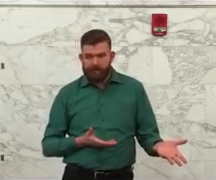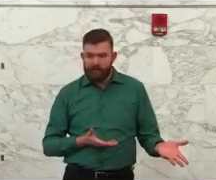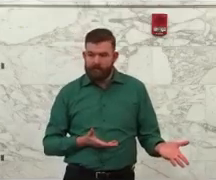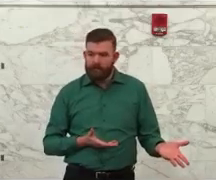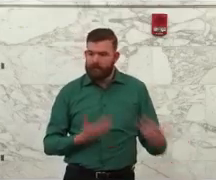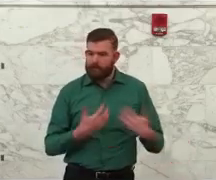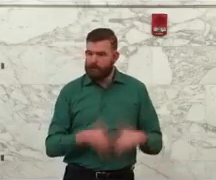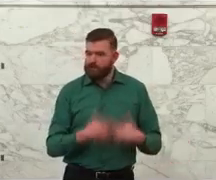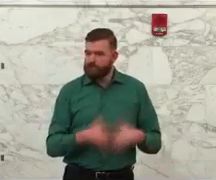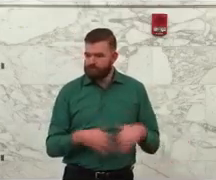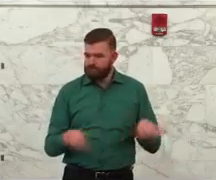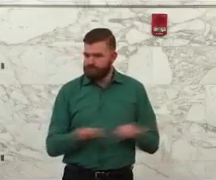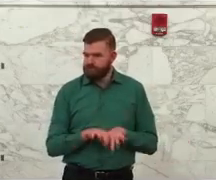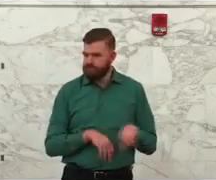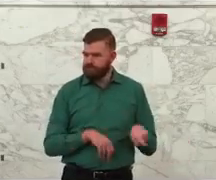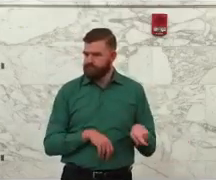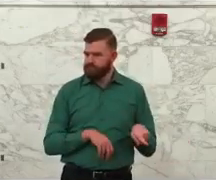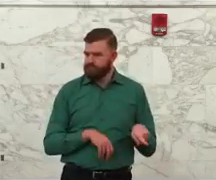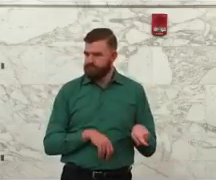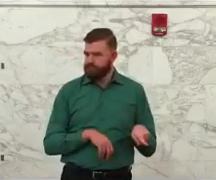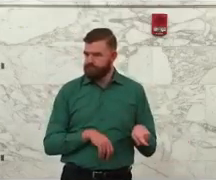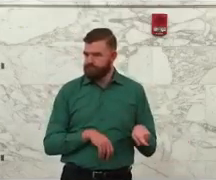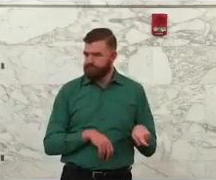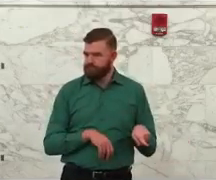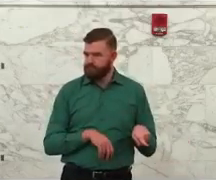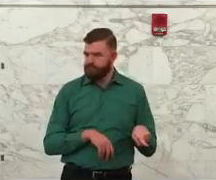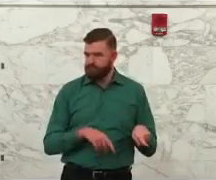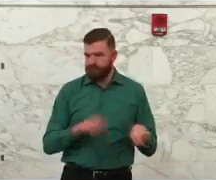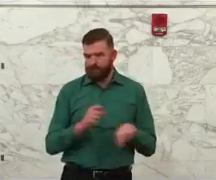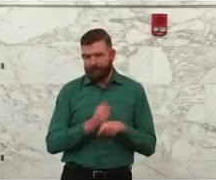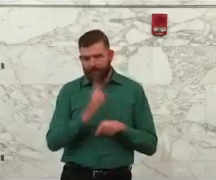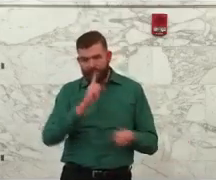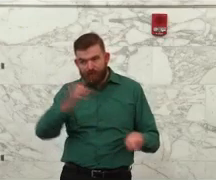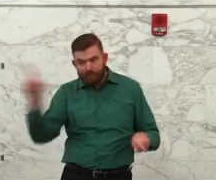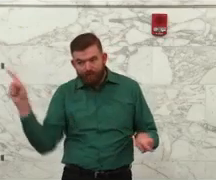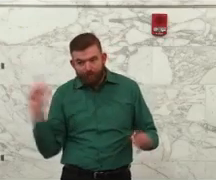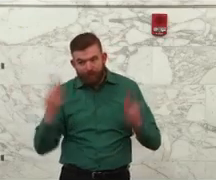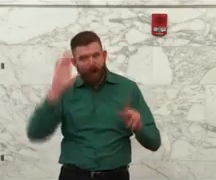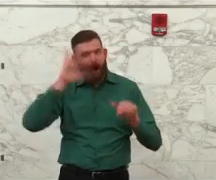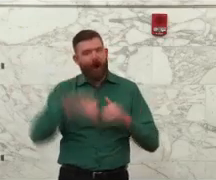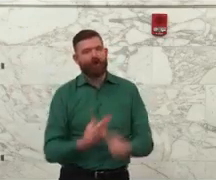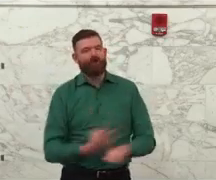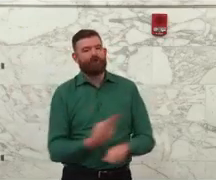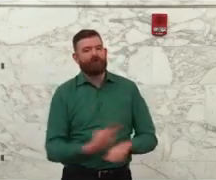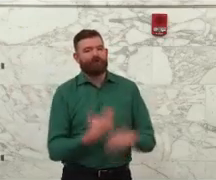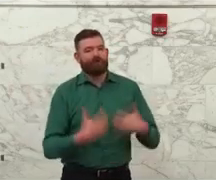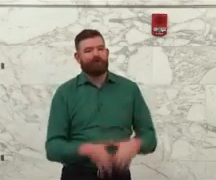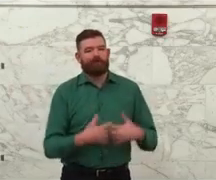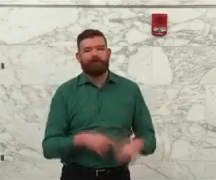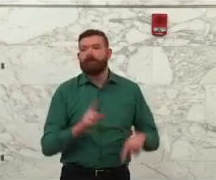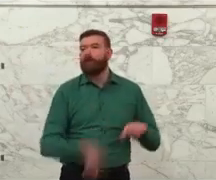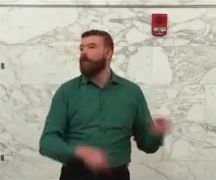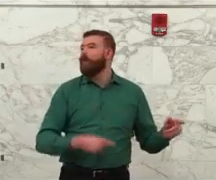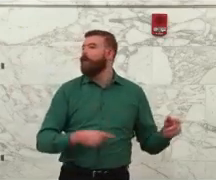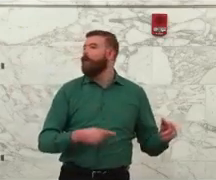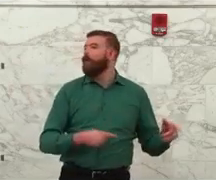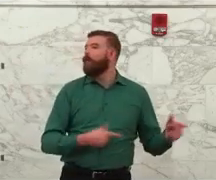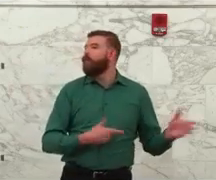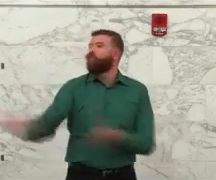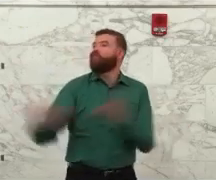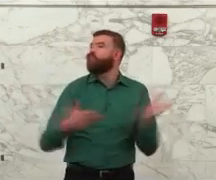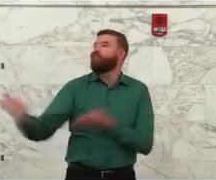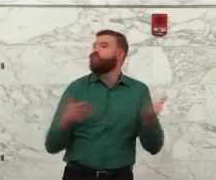of ventilators that we'll probably be calling up. We're also surveying long-term care acute hospitals. They're the hospitals